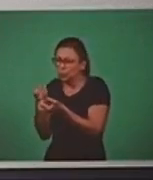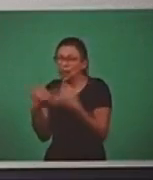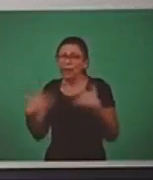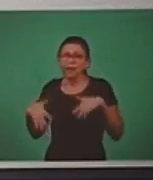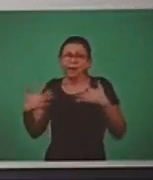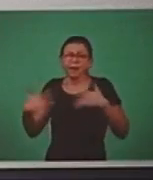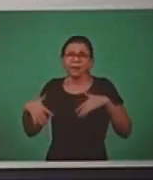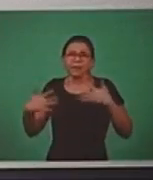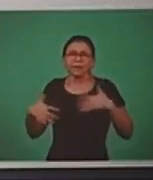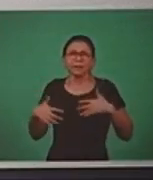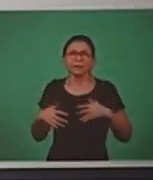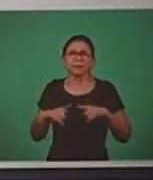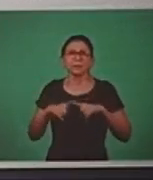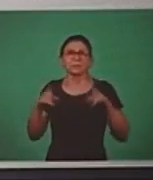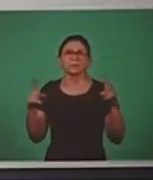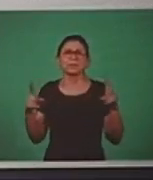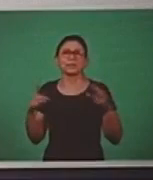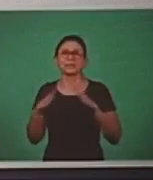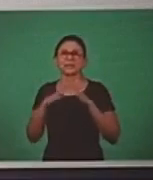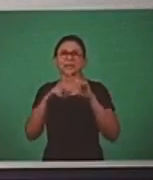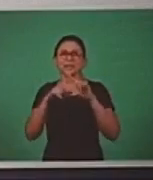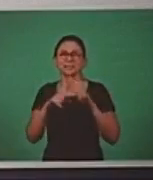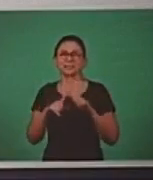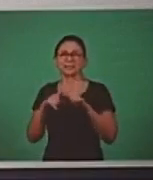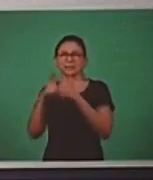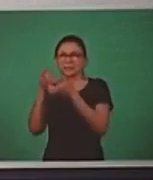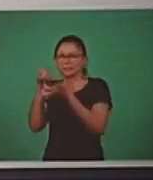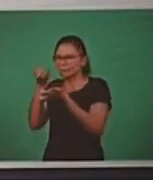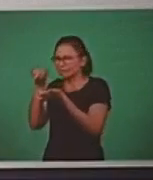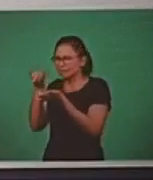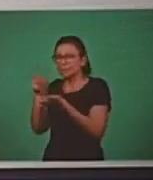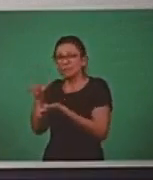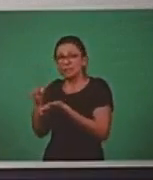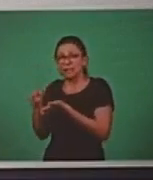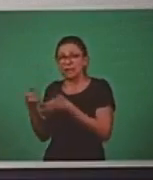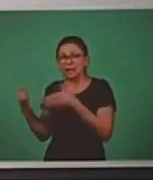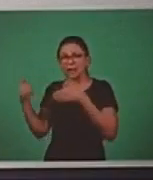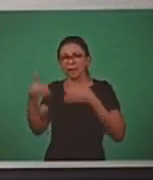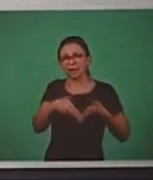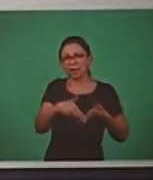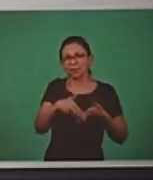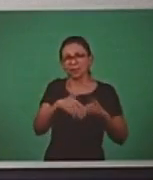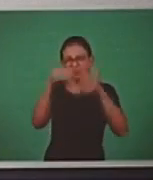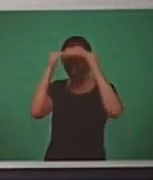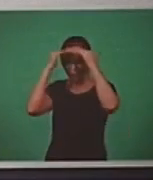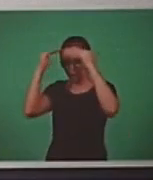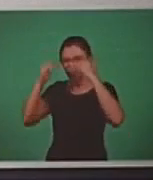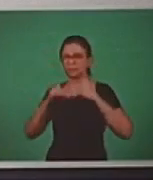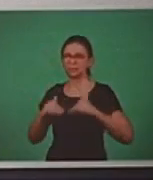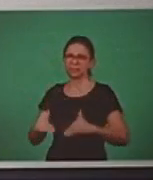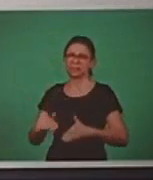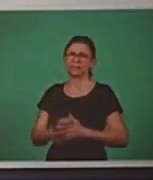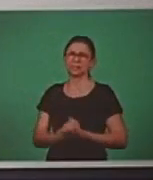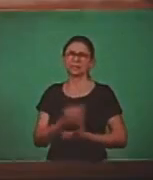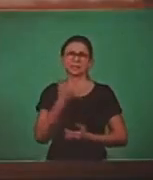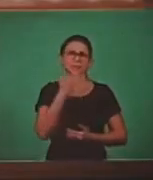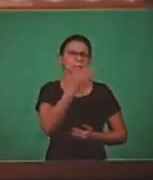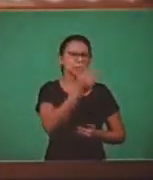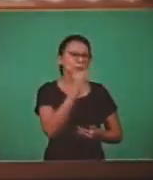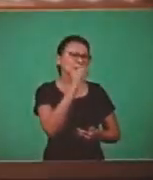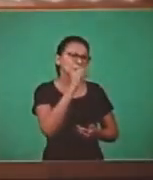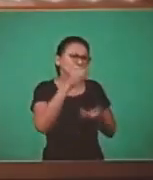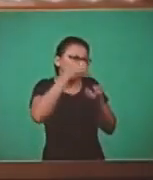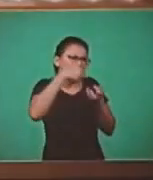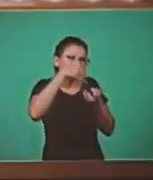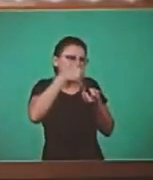extinguished. But the faithful church that has been identified had the lamp that was going down. So